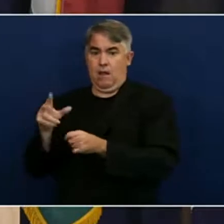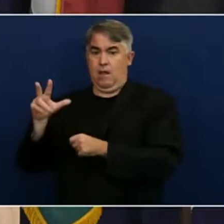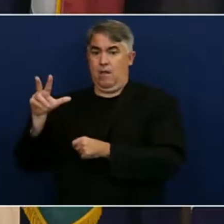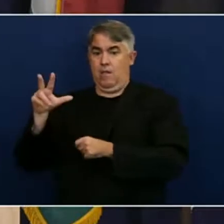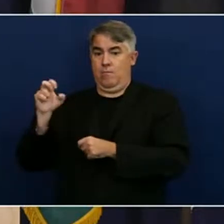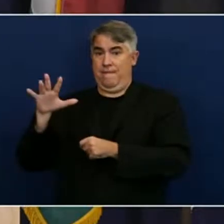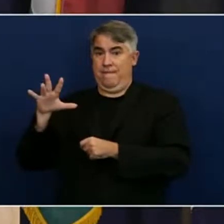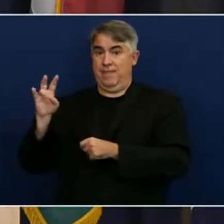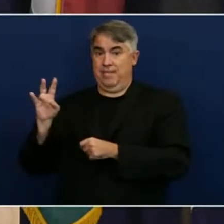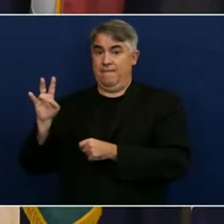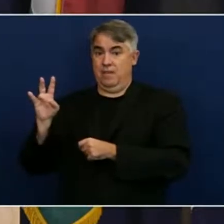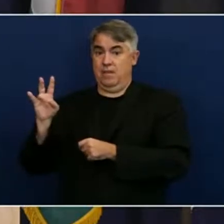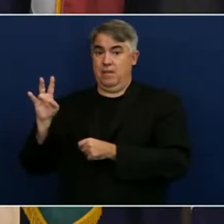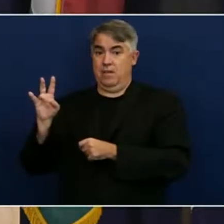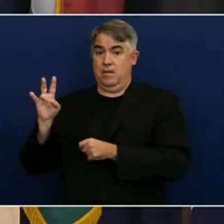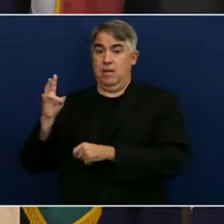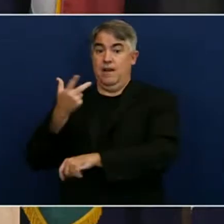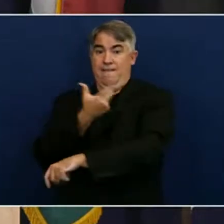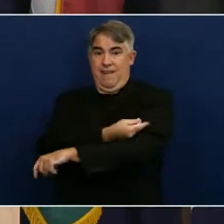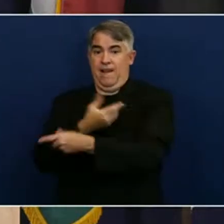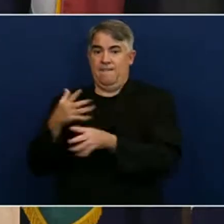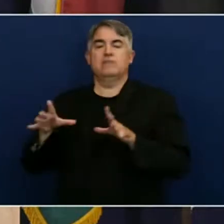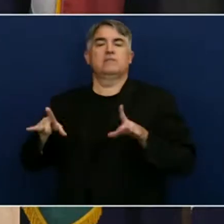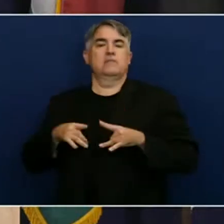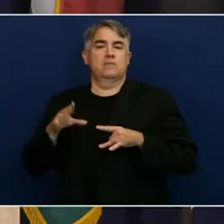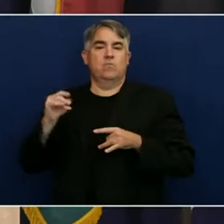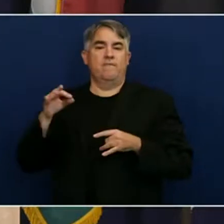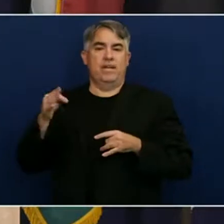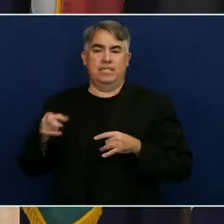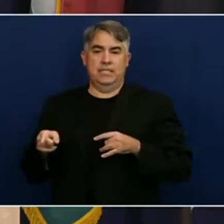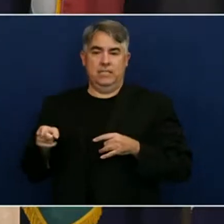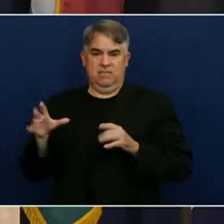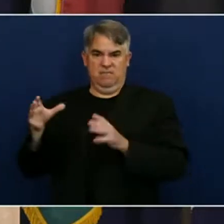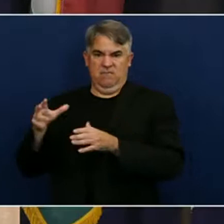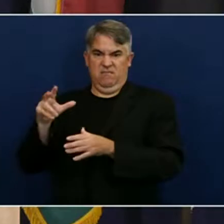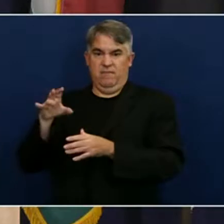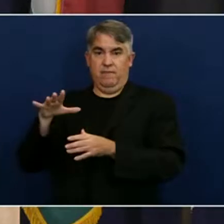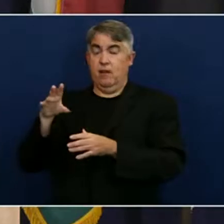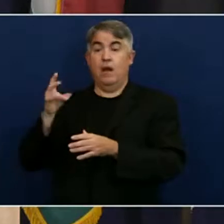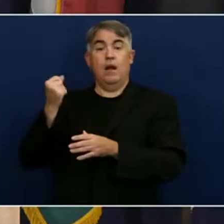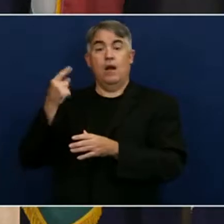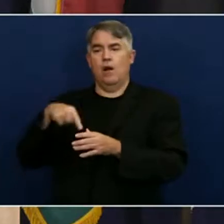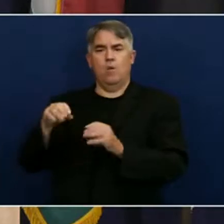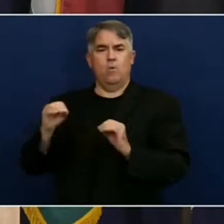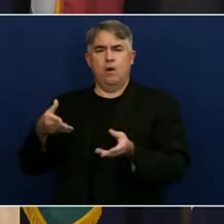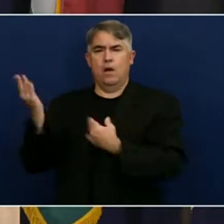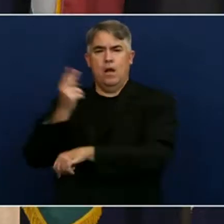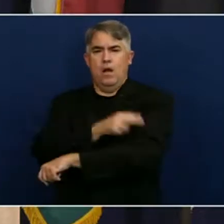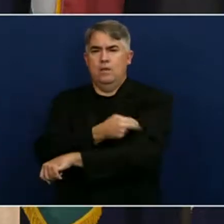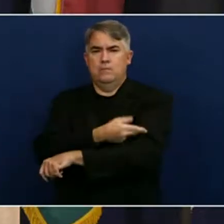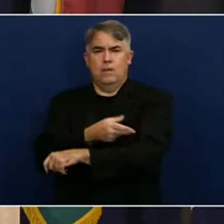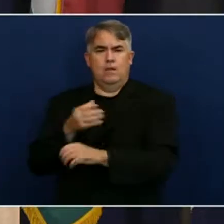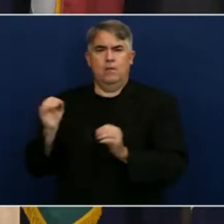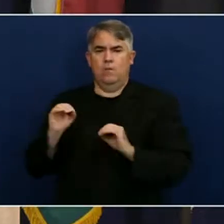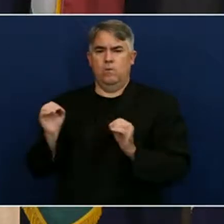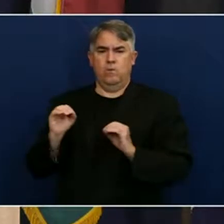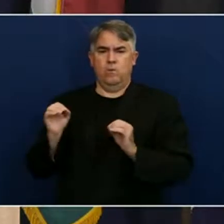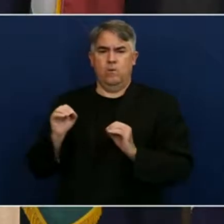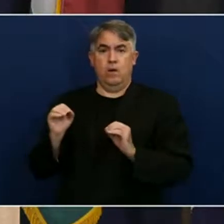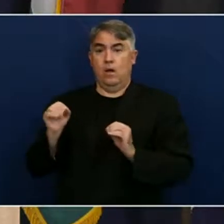and none of them have been hospitalized, and there have been no deaths associated. So hopefully that answers your question.